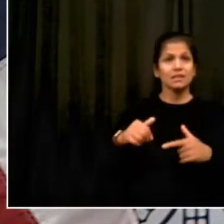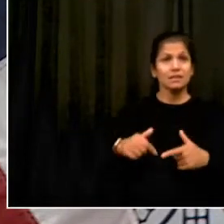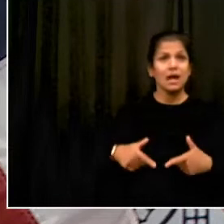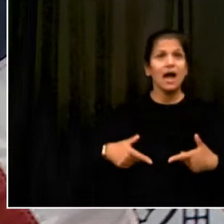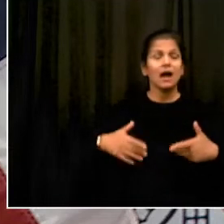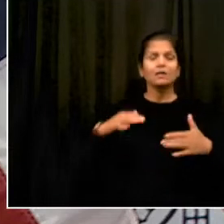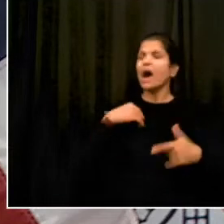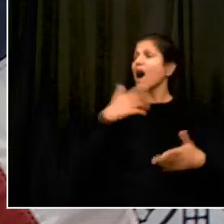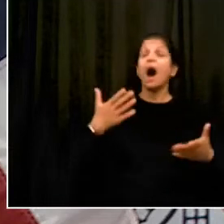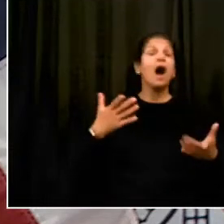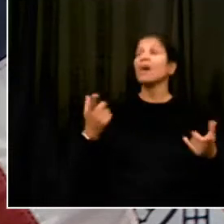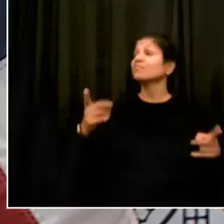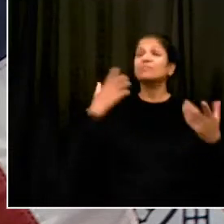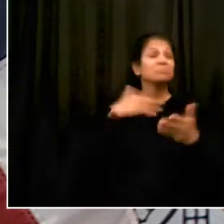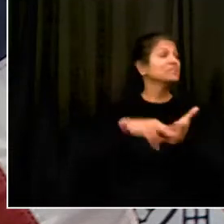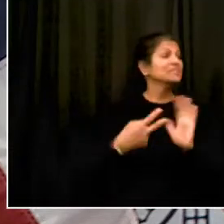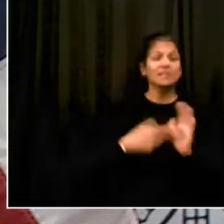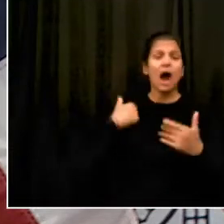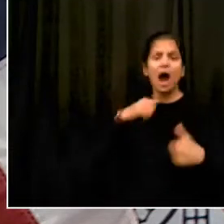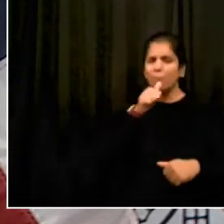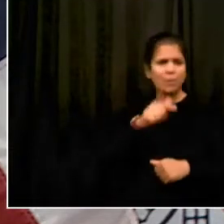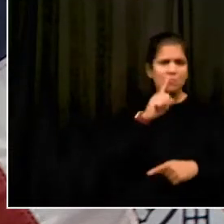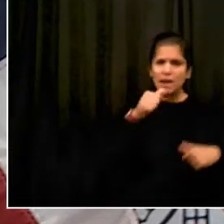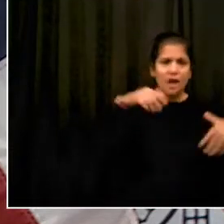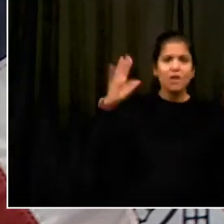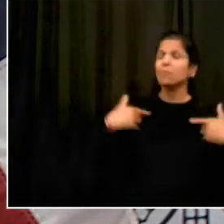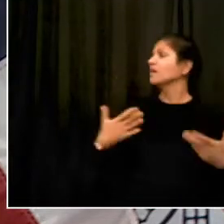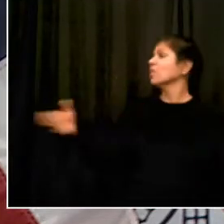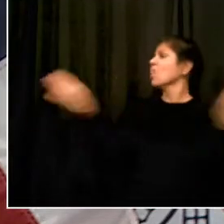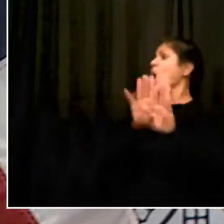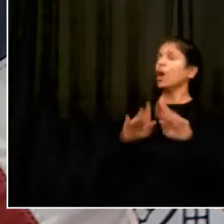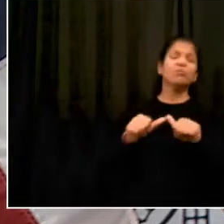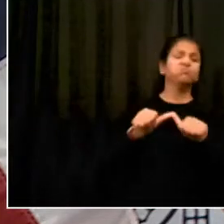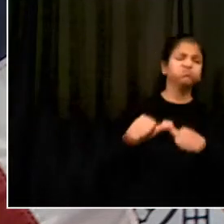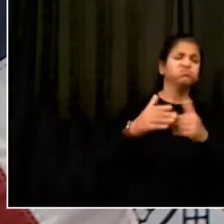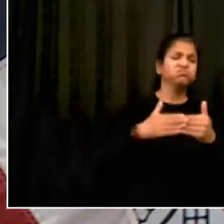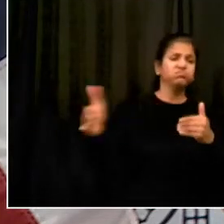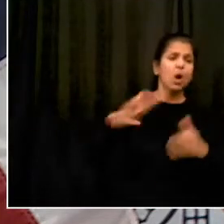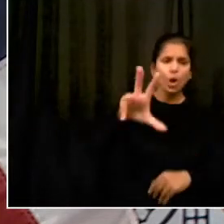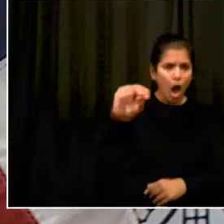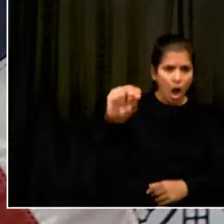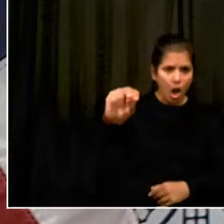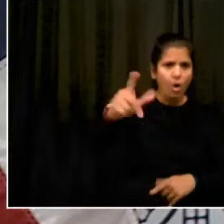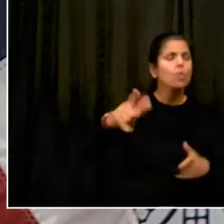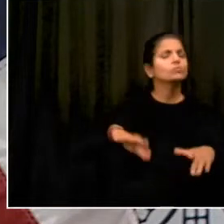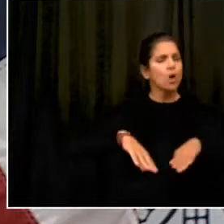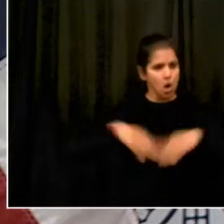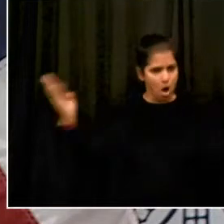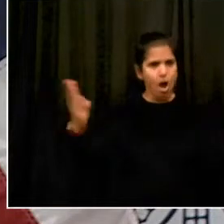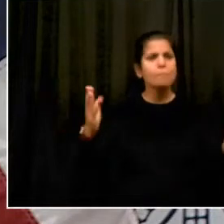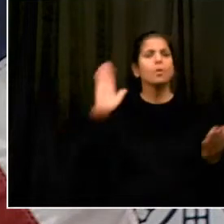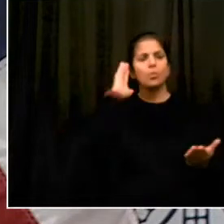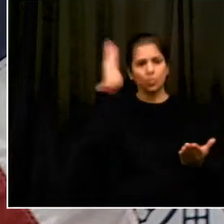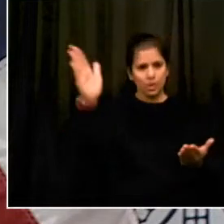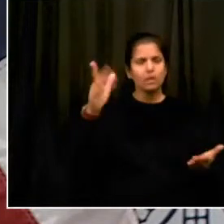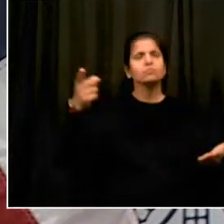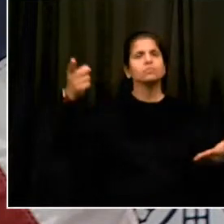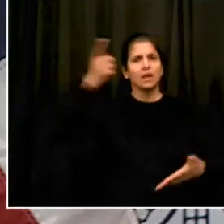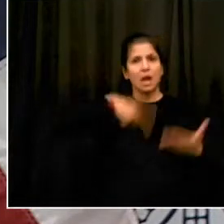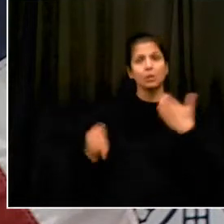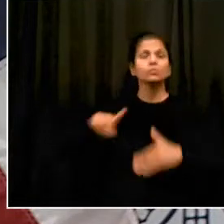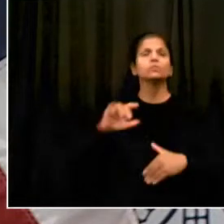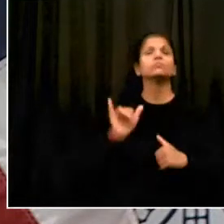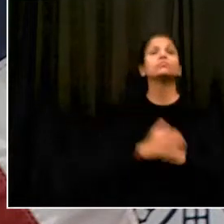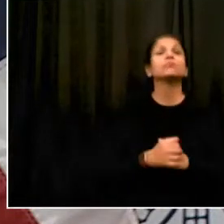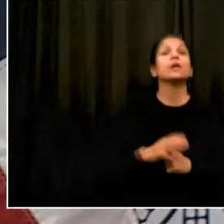orange zone areas of the city. Now, it's just a small part of the city right now, but we will work to open those schools as